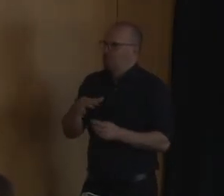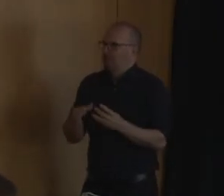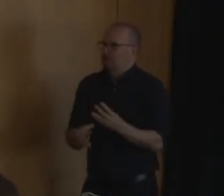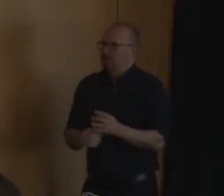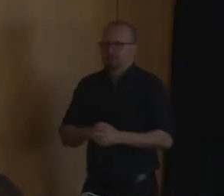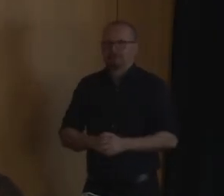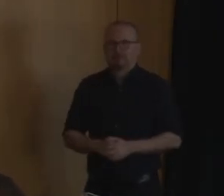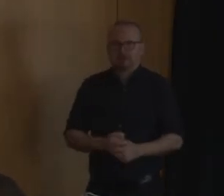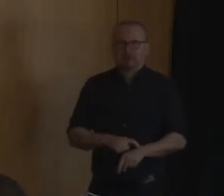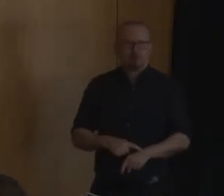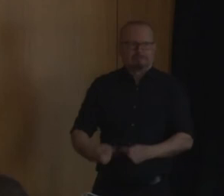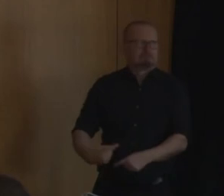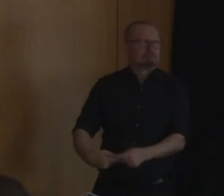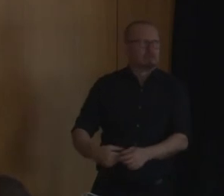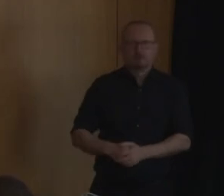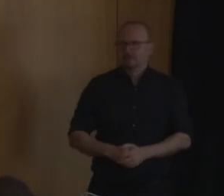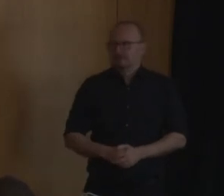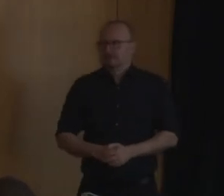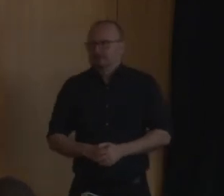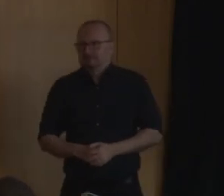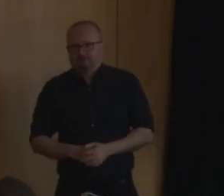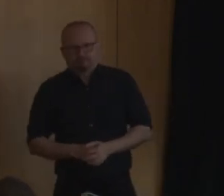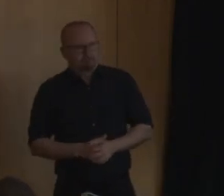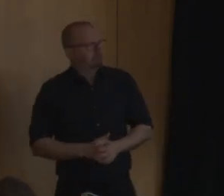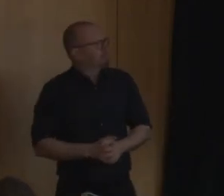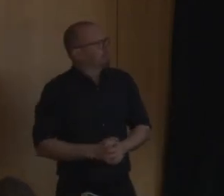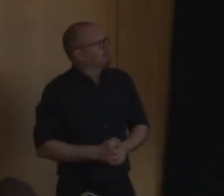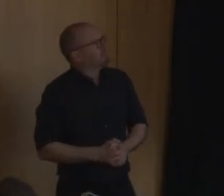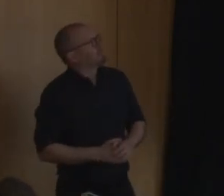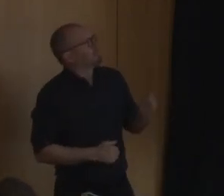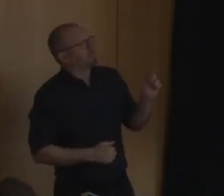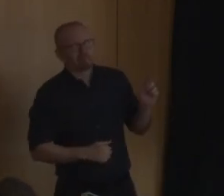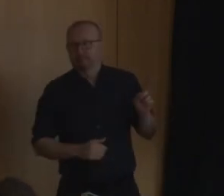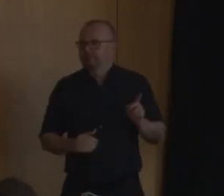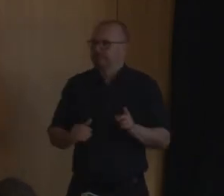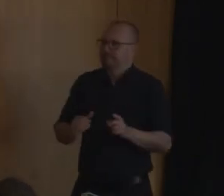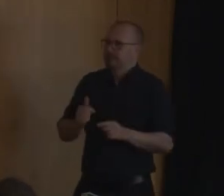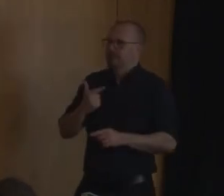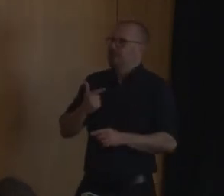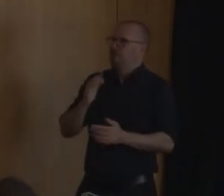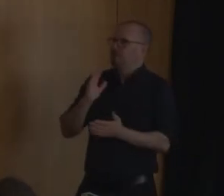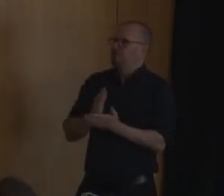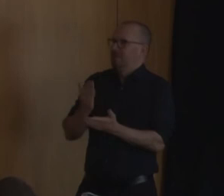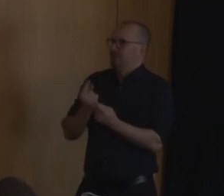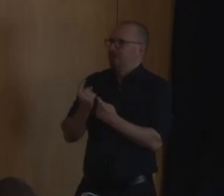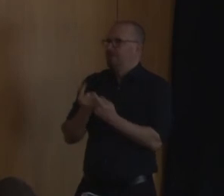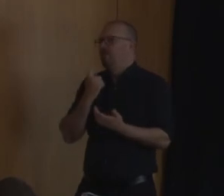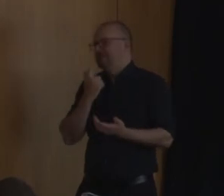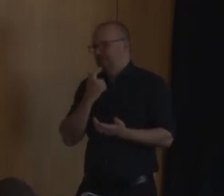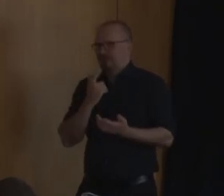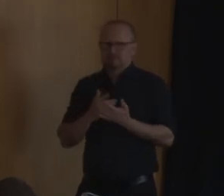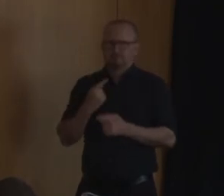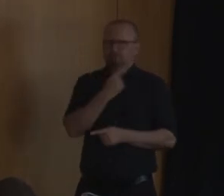by the way? Oof, I'm going to have to go fast. So it goes without saying that real things are fundamental to a museum's point of